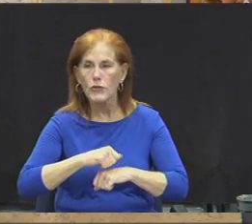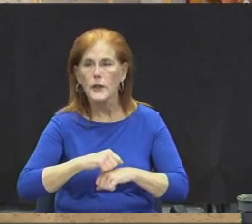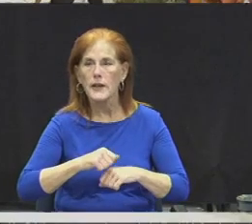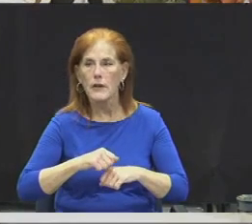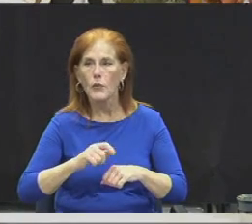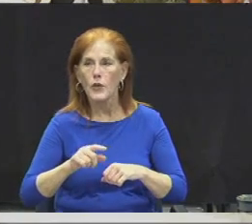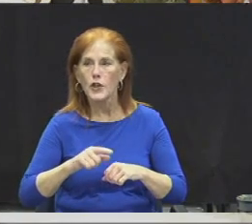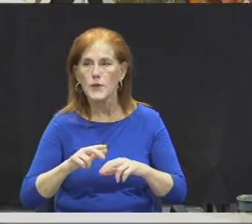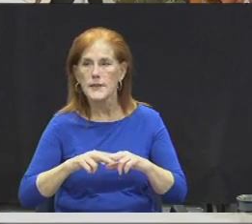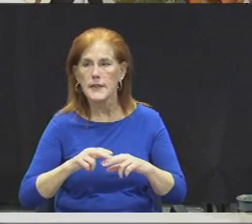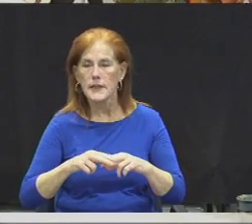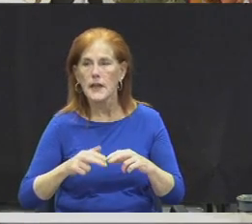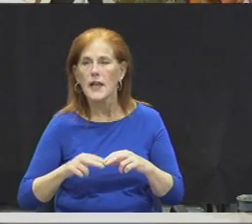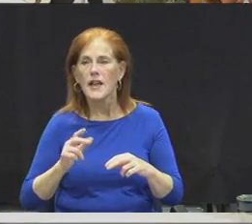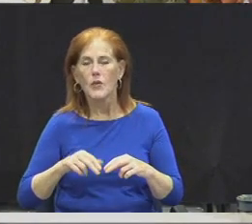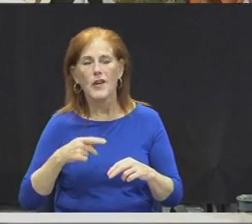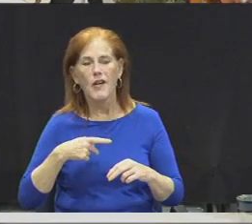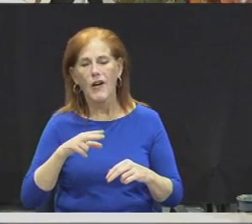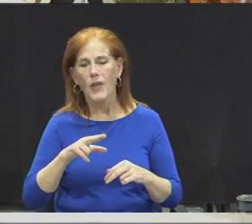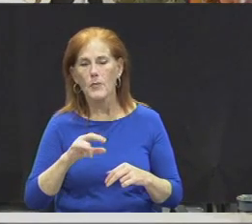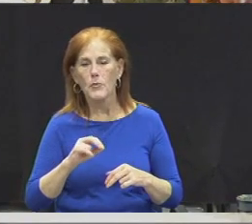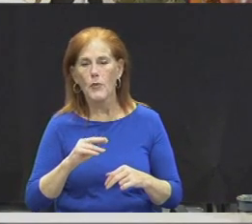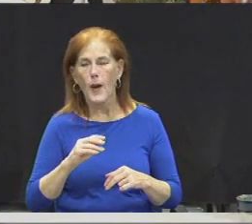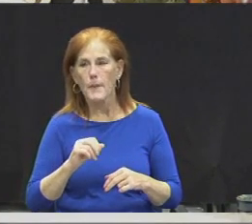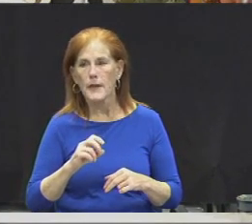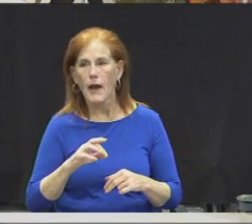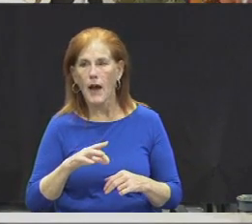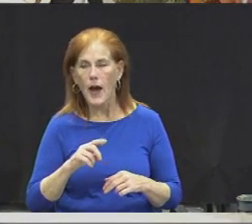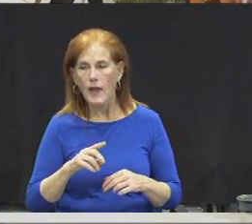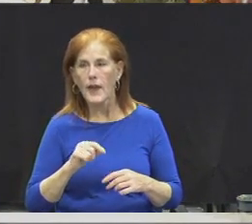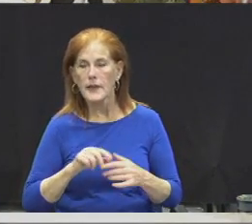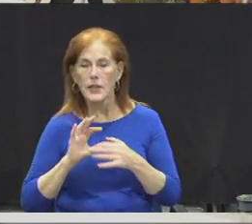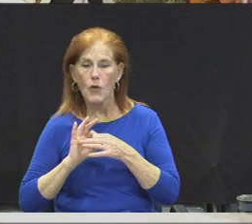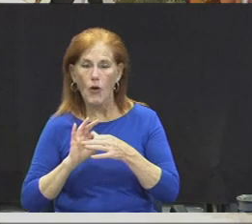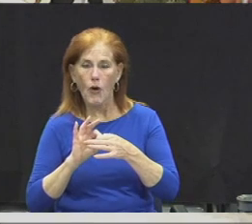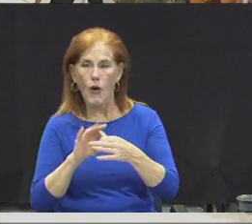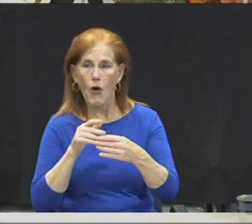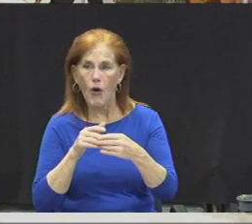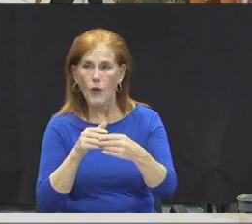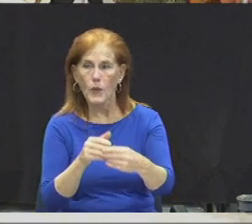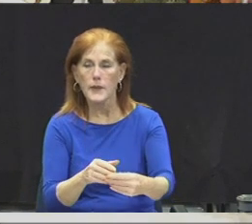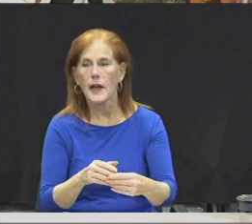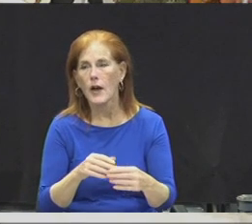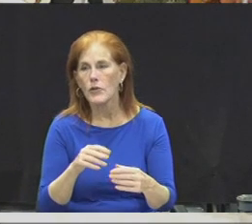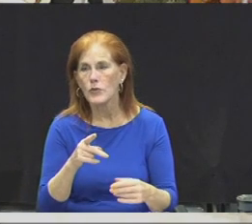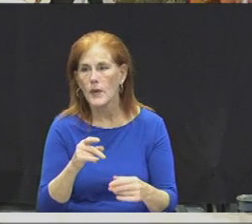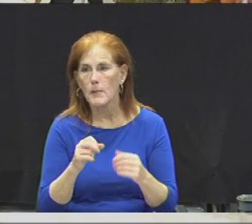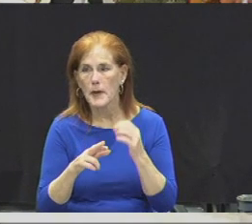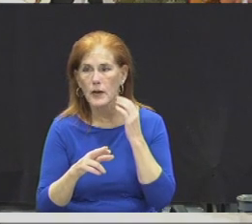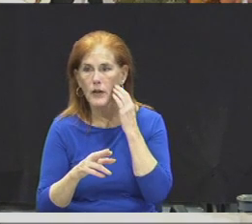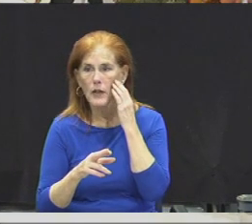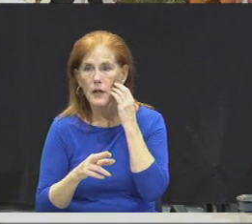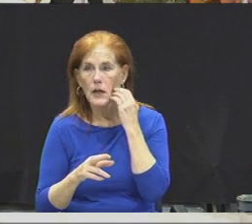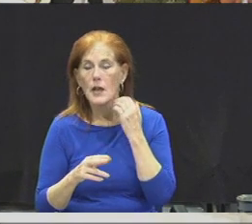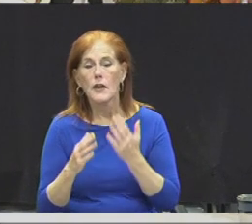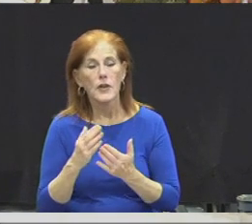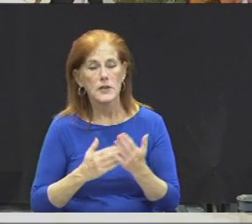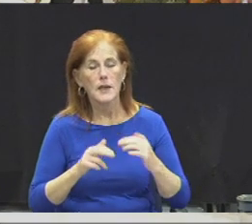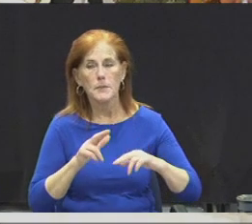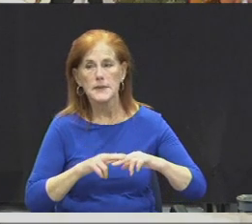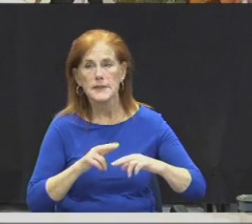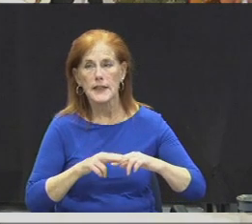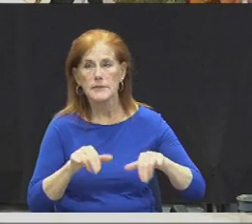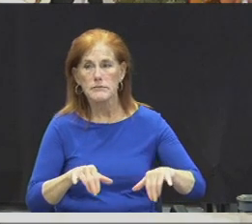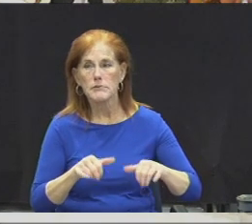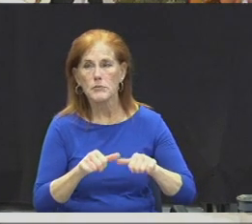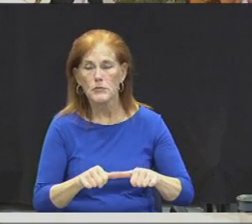This is that promenade, the Farnham Promenade that connects you all the way down to the pier at the end. There's a series of fixed seating, but other areas